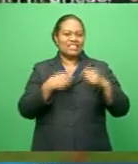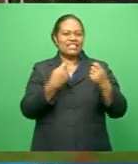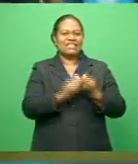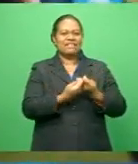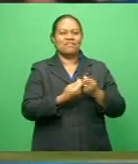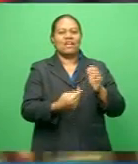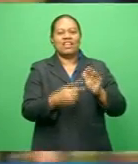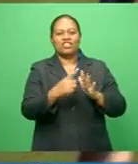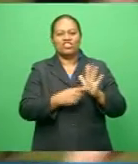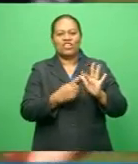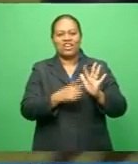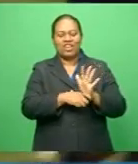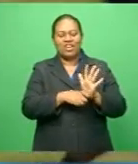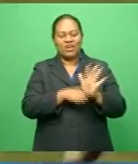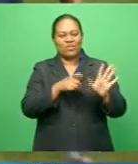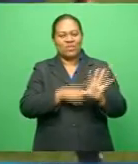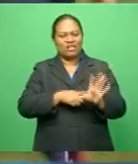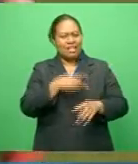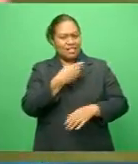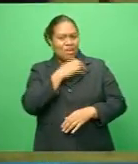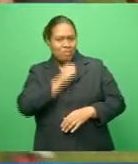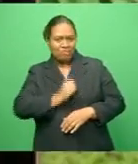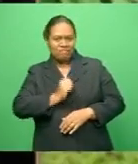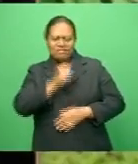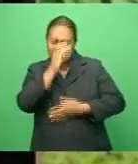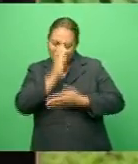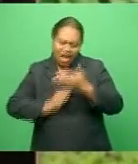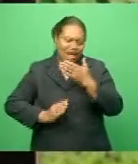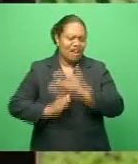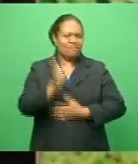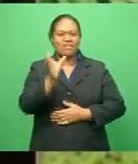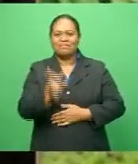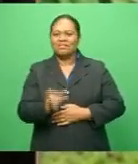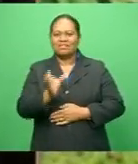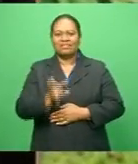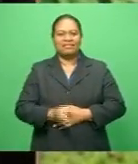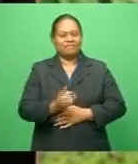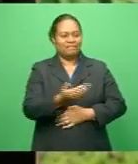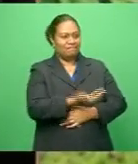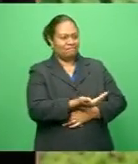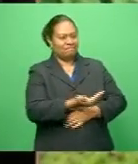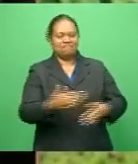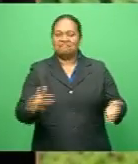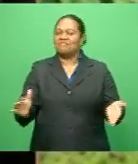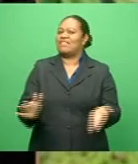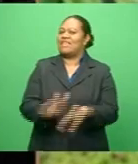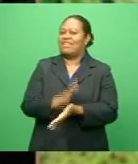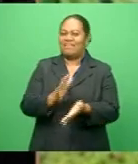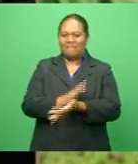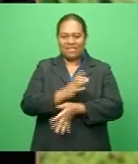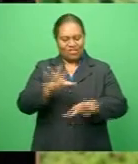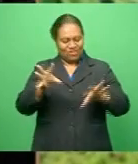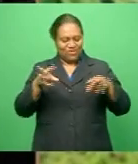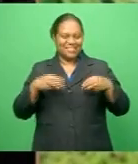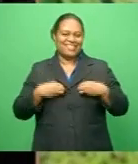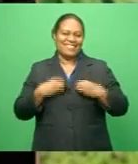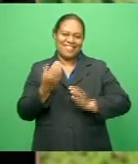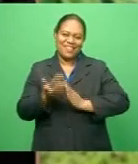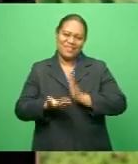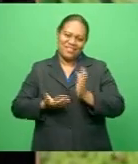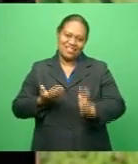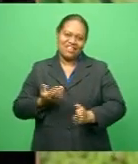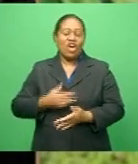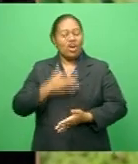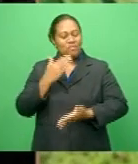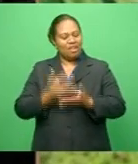national seven-star, and he's humbled by the recognition. I'm really happy to receive this award on behalf